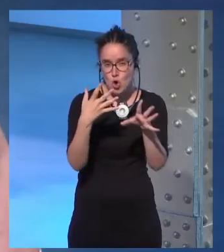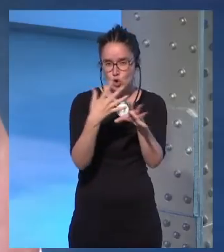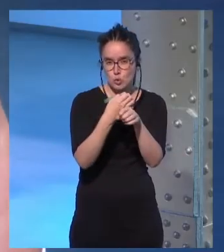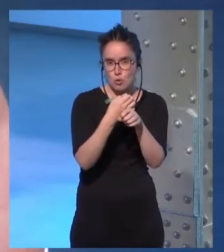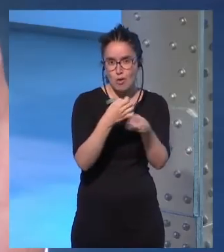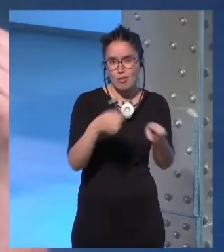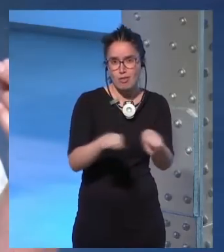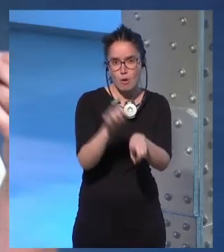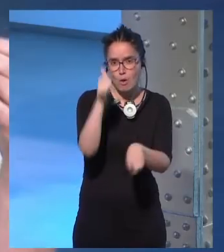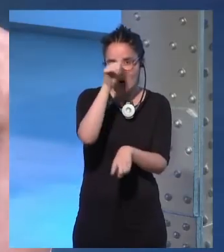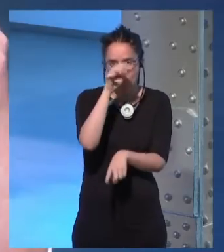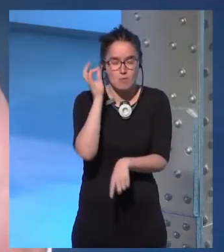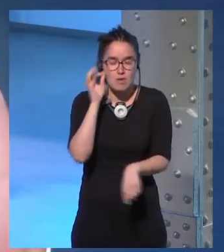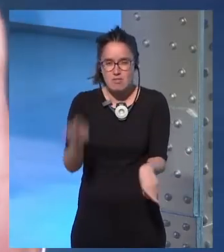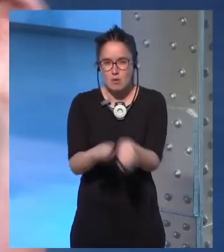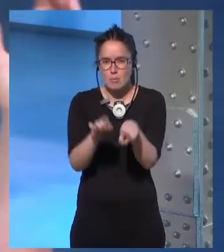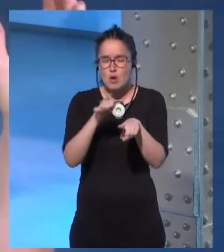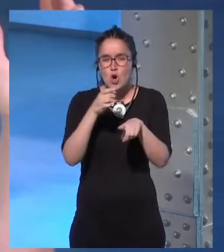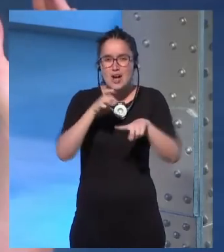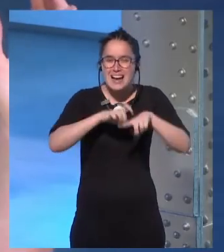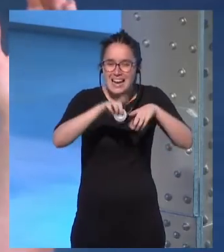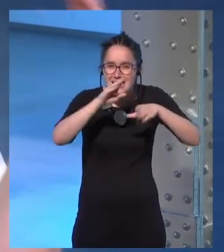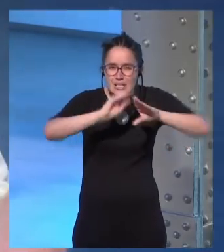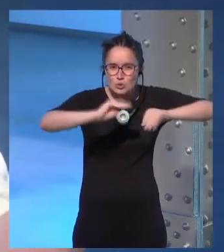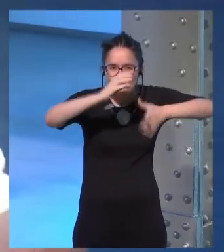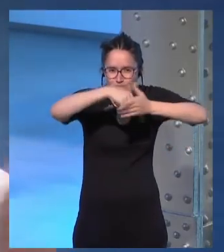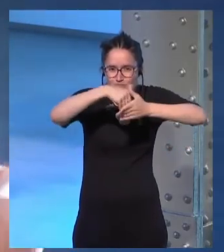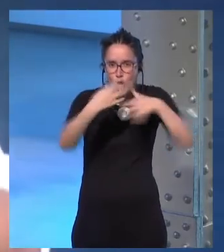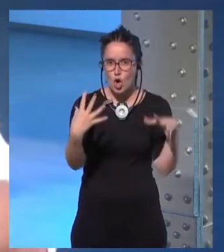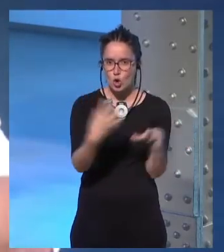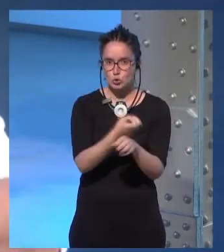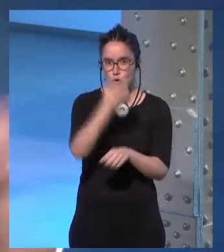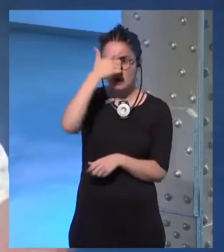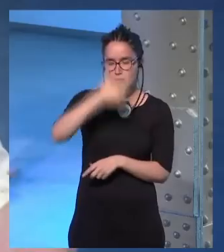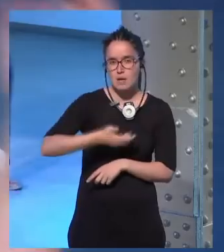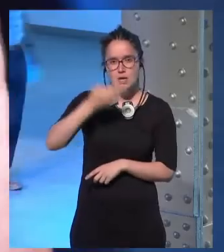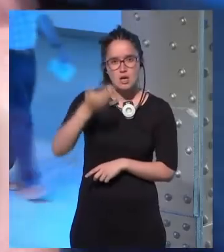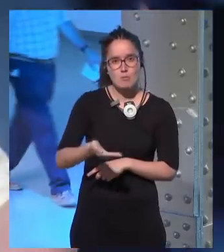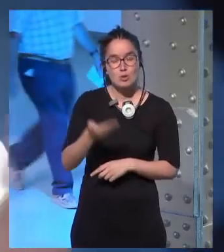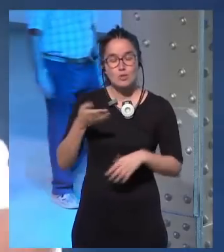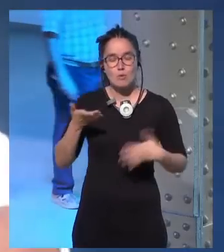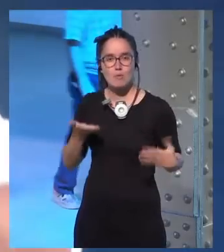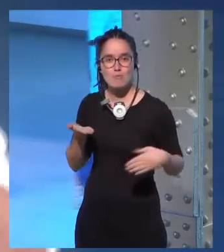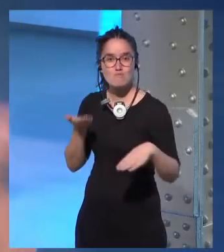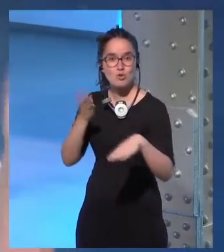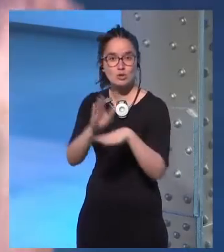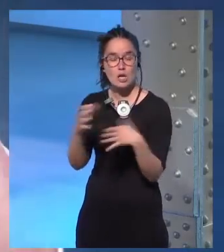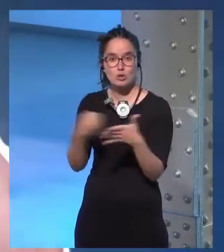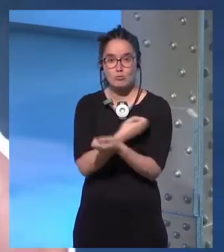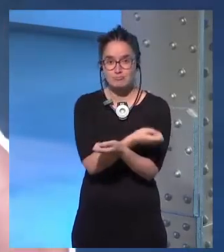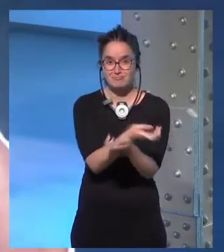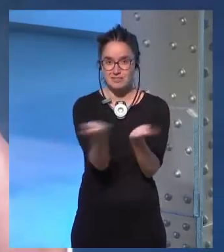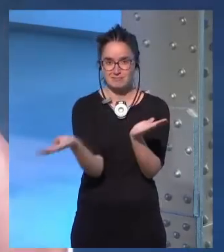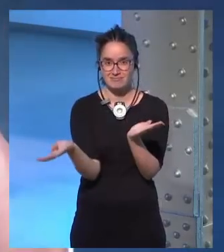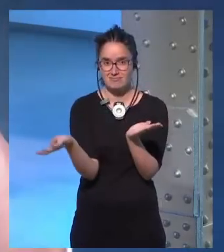for me showing the full extent of how women are human. There are many